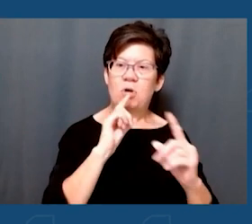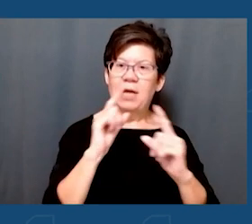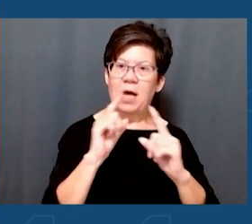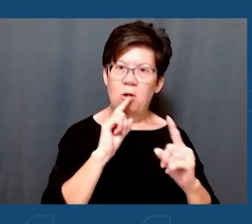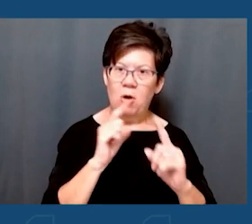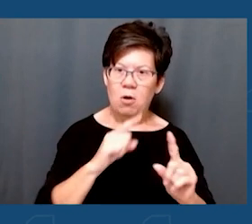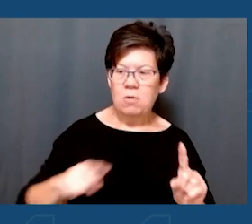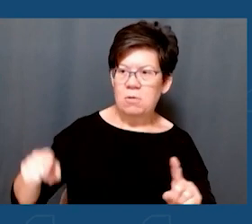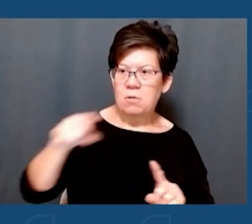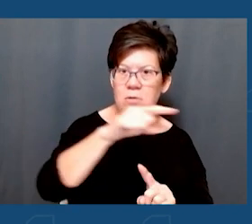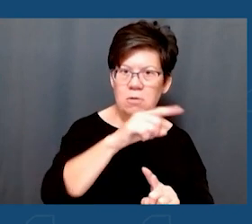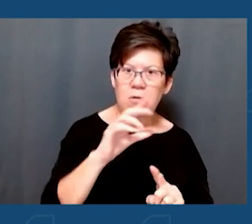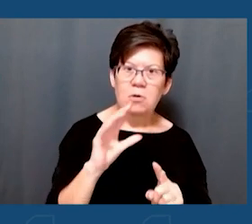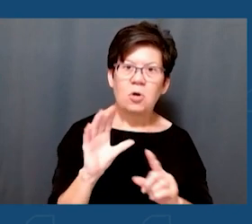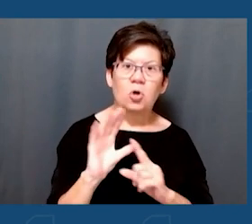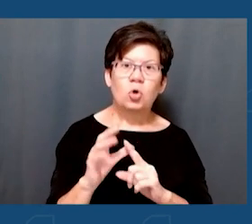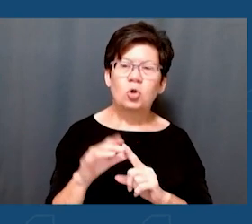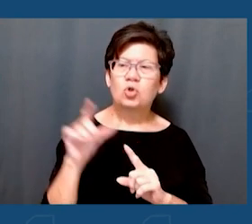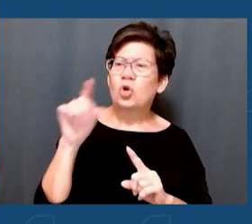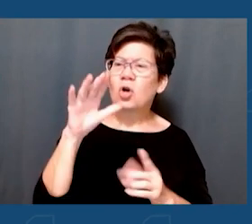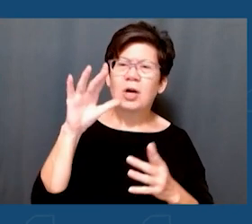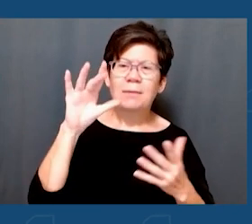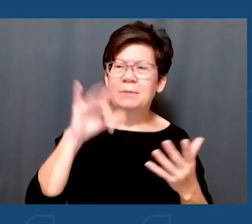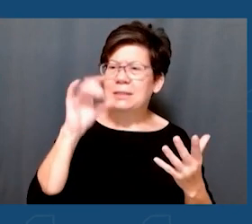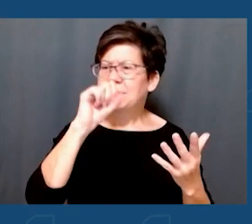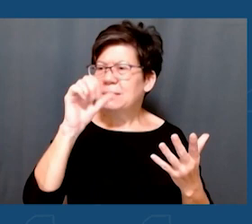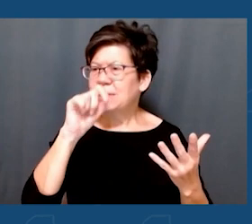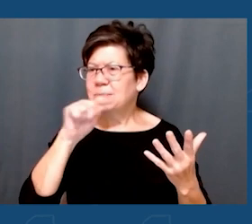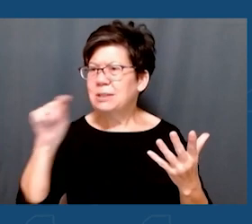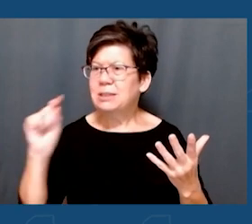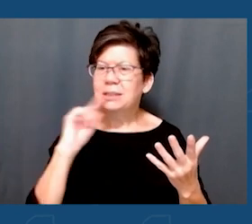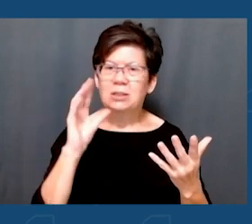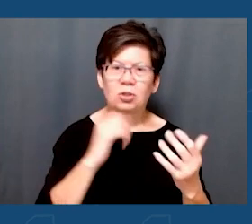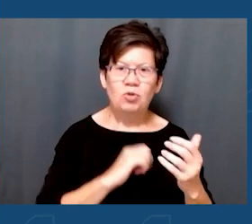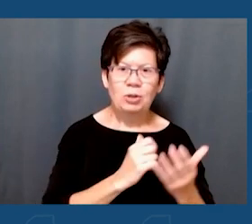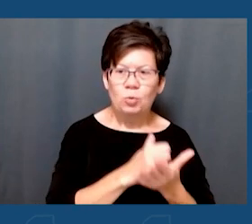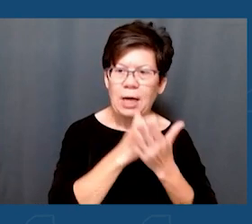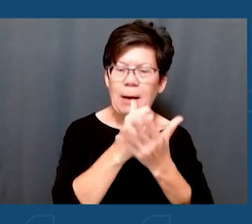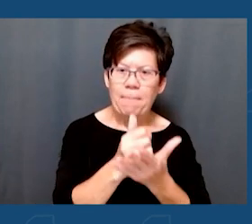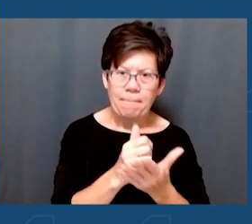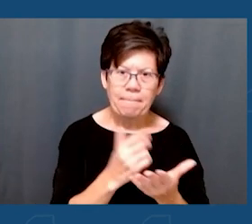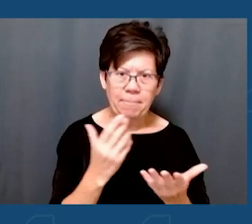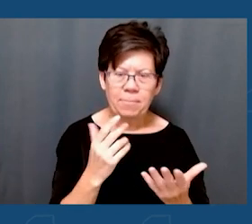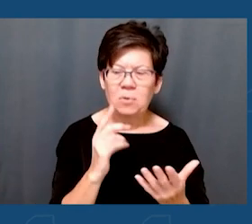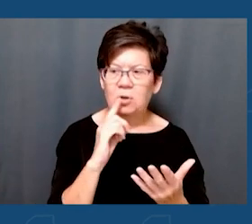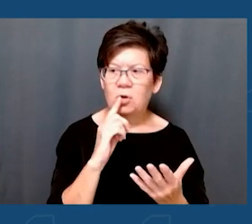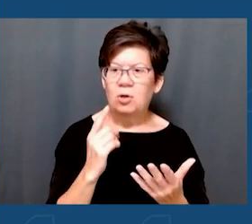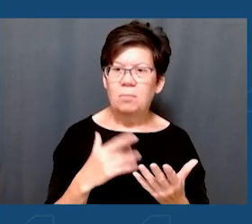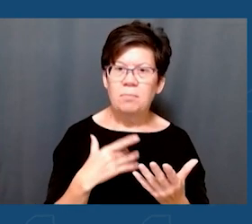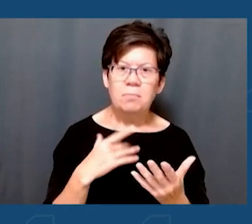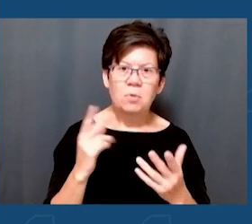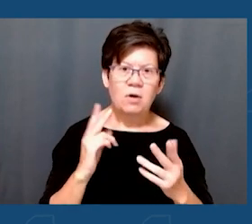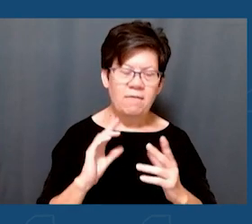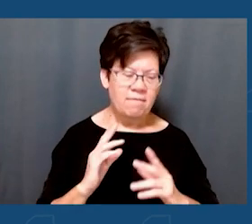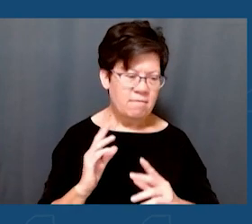fill gaps amongst communities that exist, to create a sense of inclusivity for generations to come, to make